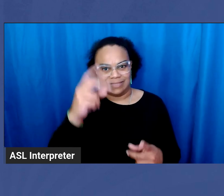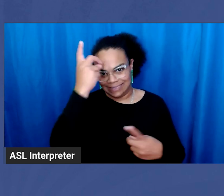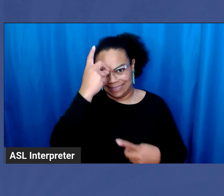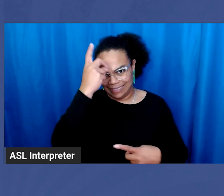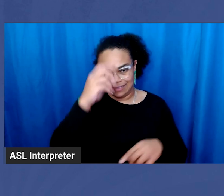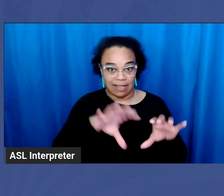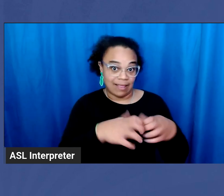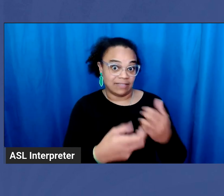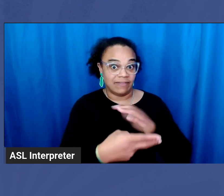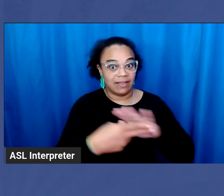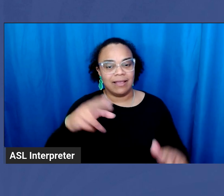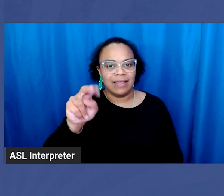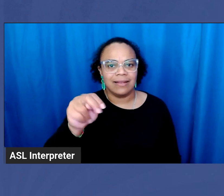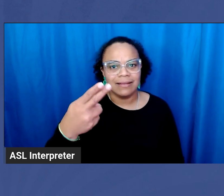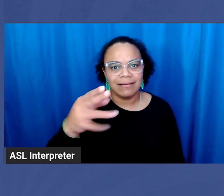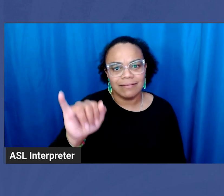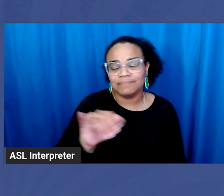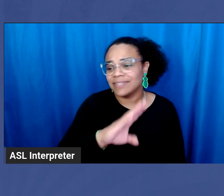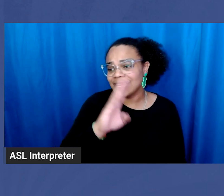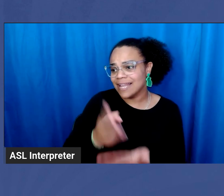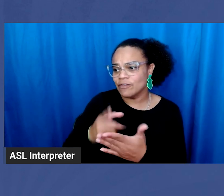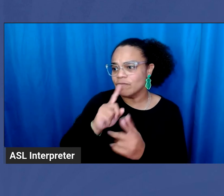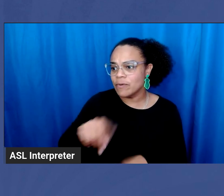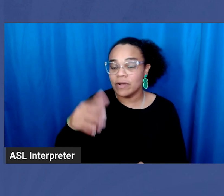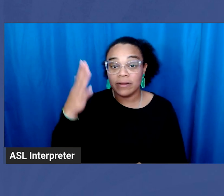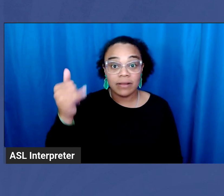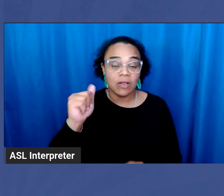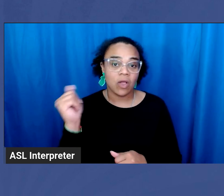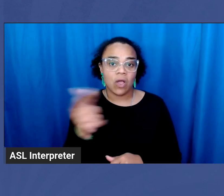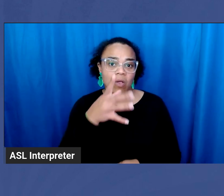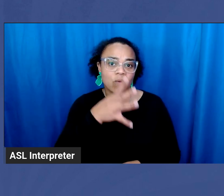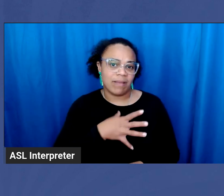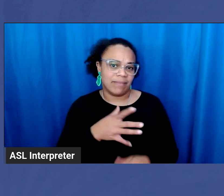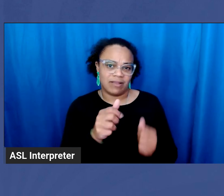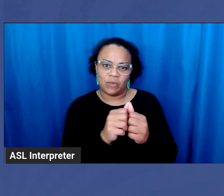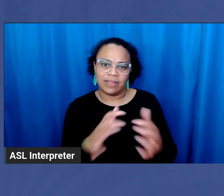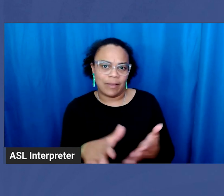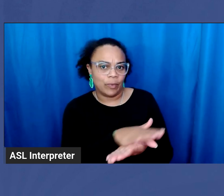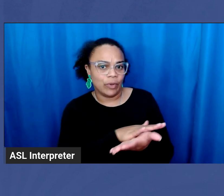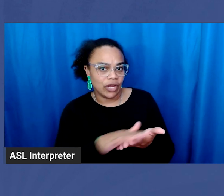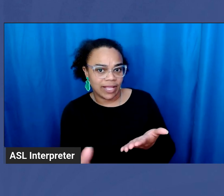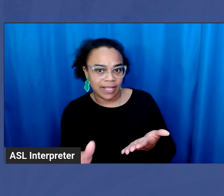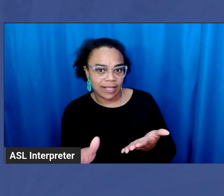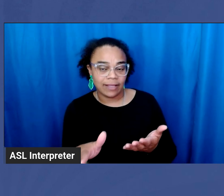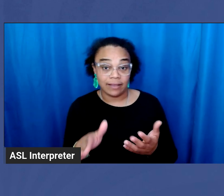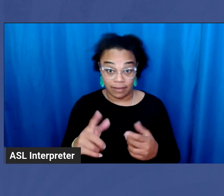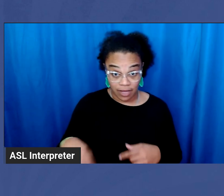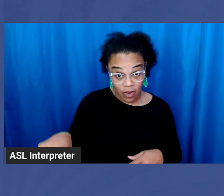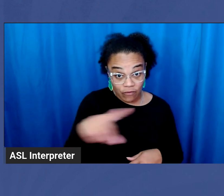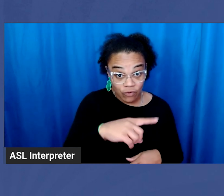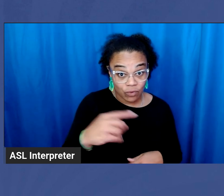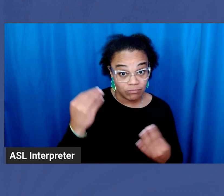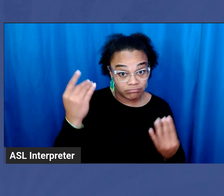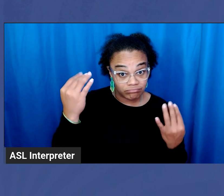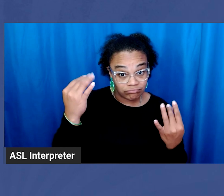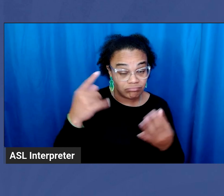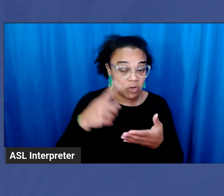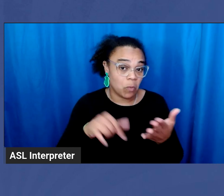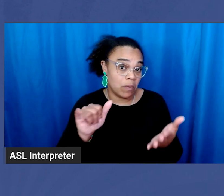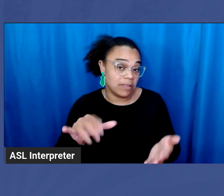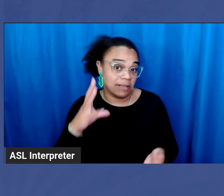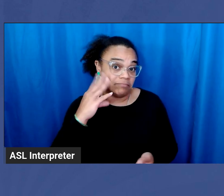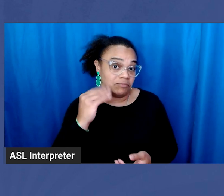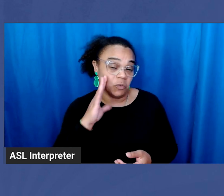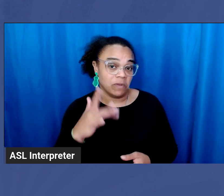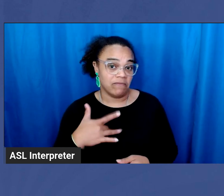NHI. It was never reported because all women are without purity. Have you ever thought what it would be